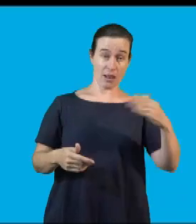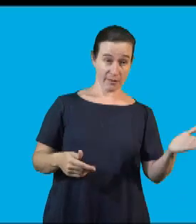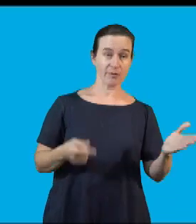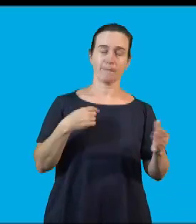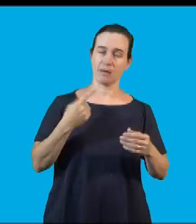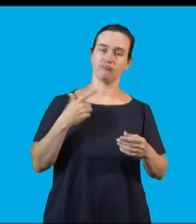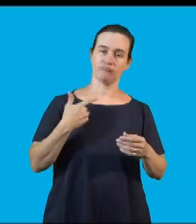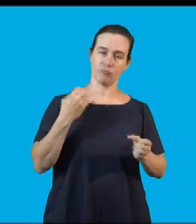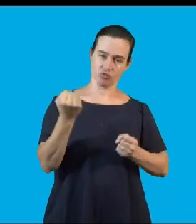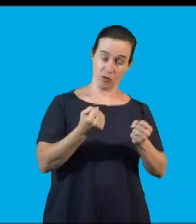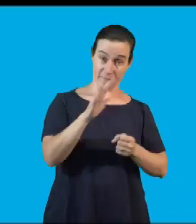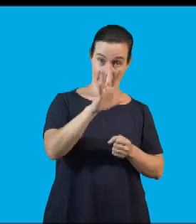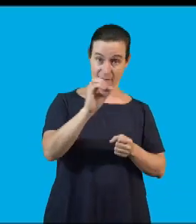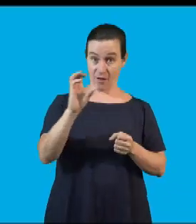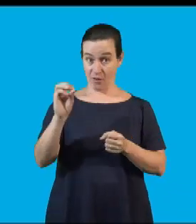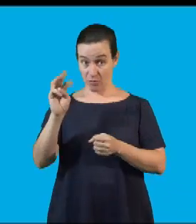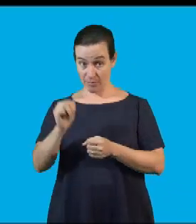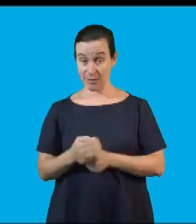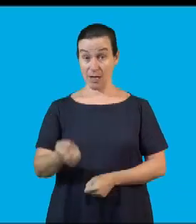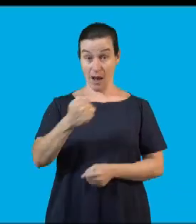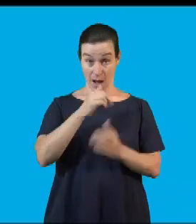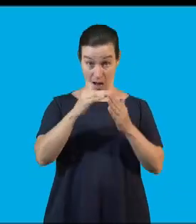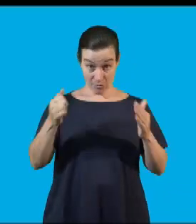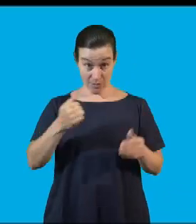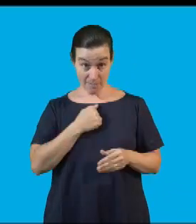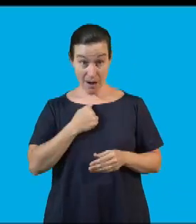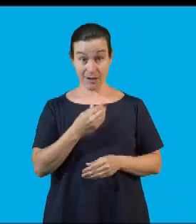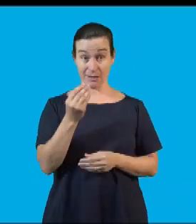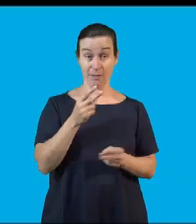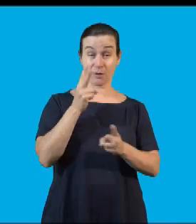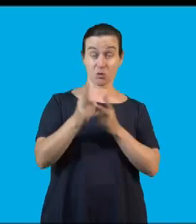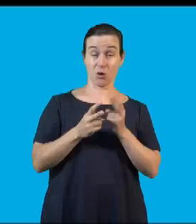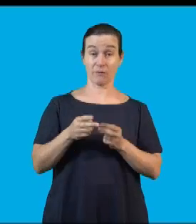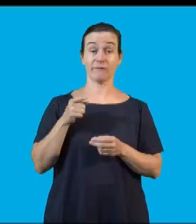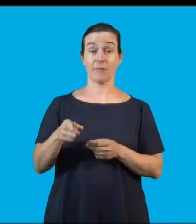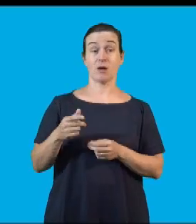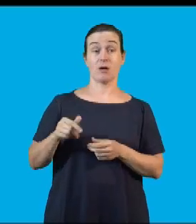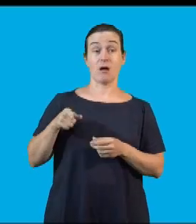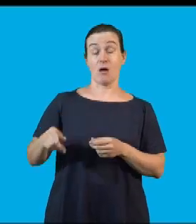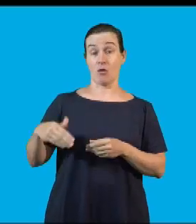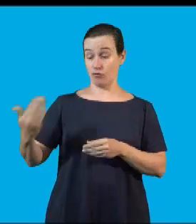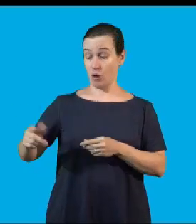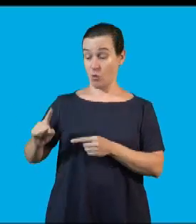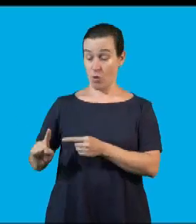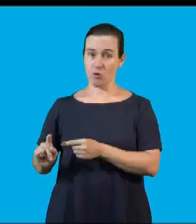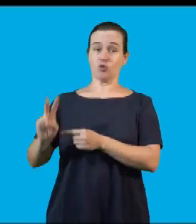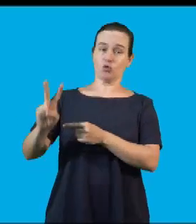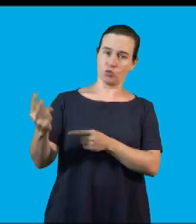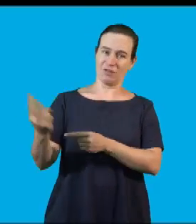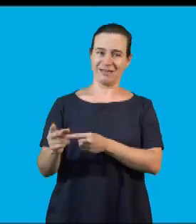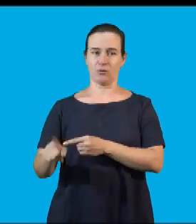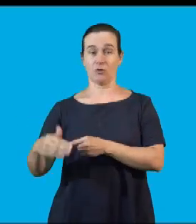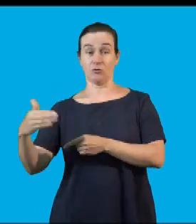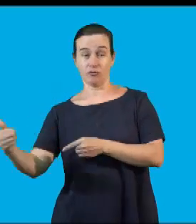500 meters. My house is number 12, the second house on the right, just past the small park with a